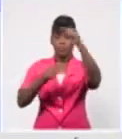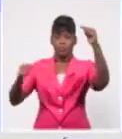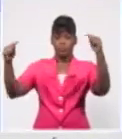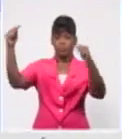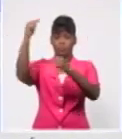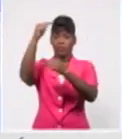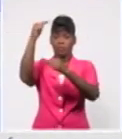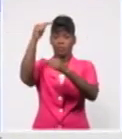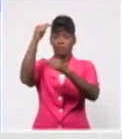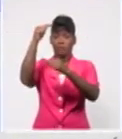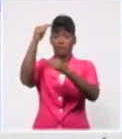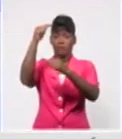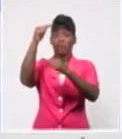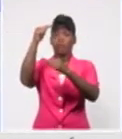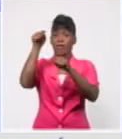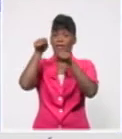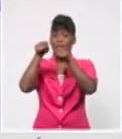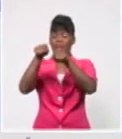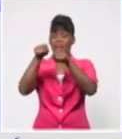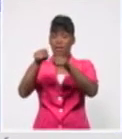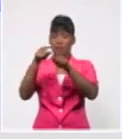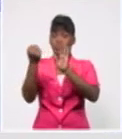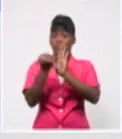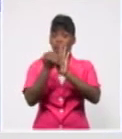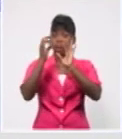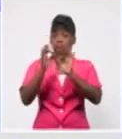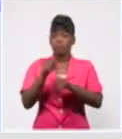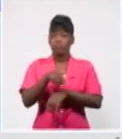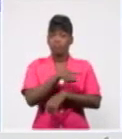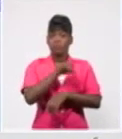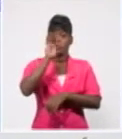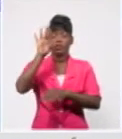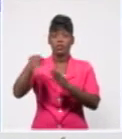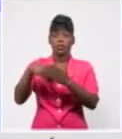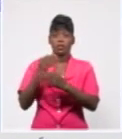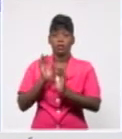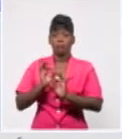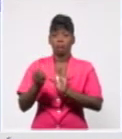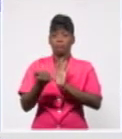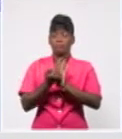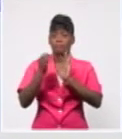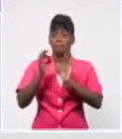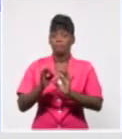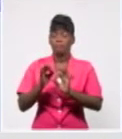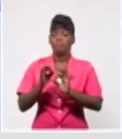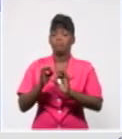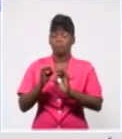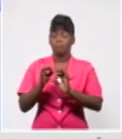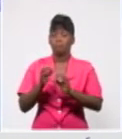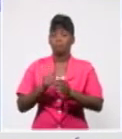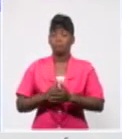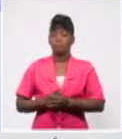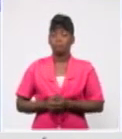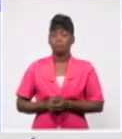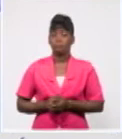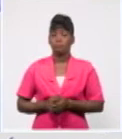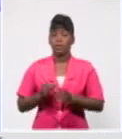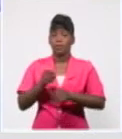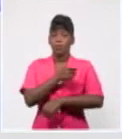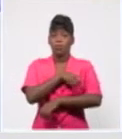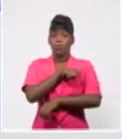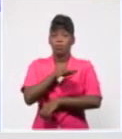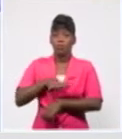Artemisa's 14.76, both of them higher than the previous day. Matanzas with